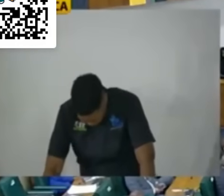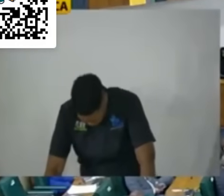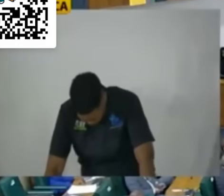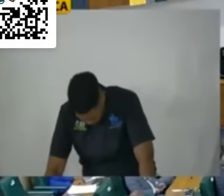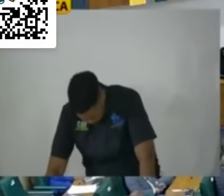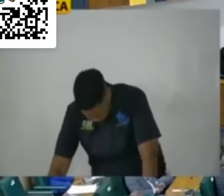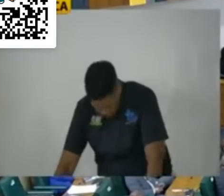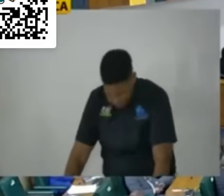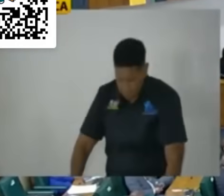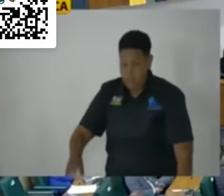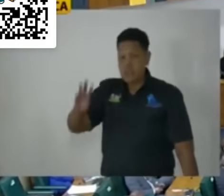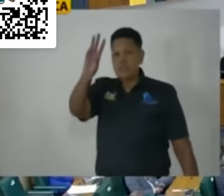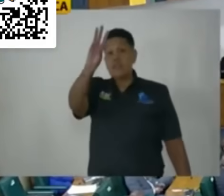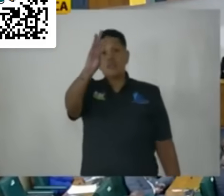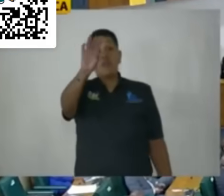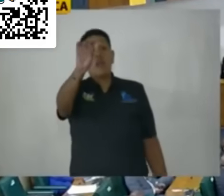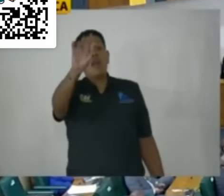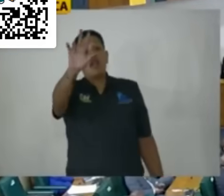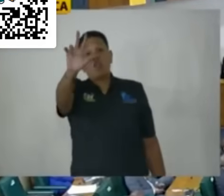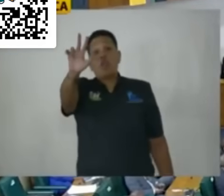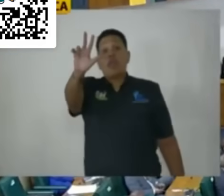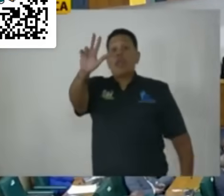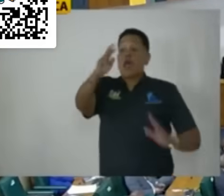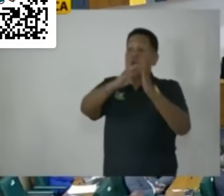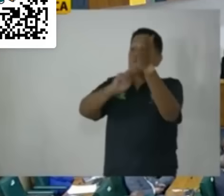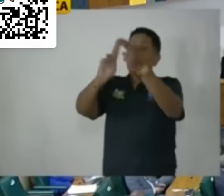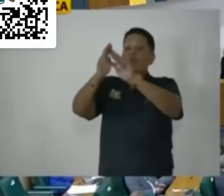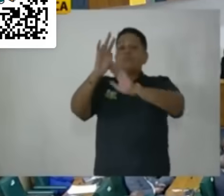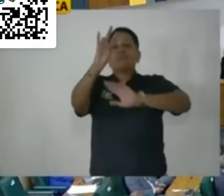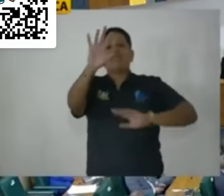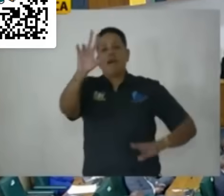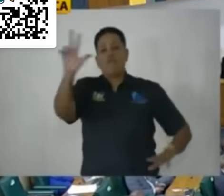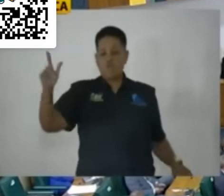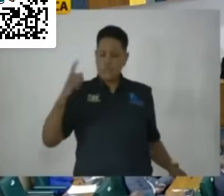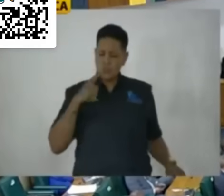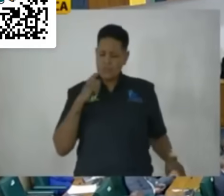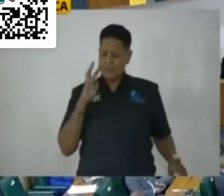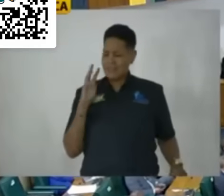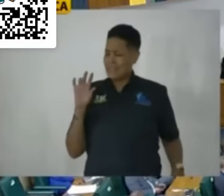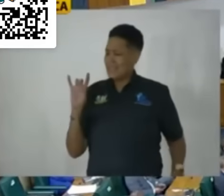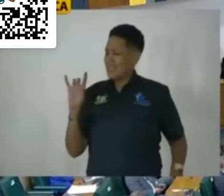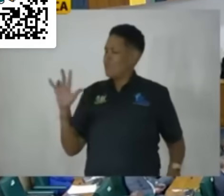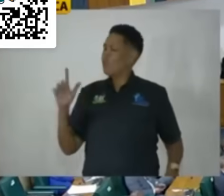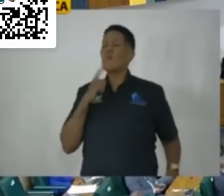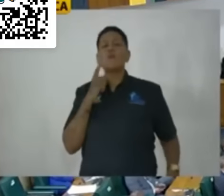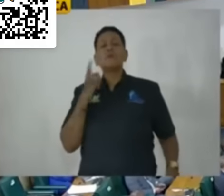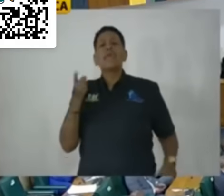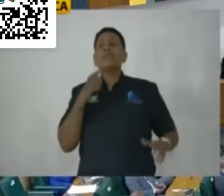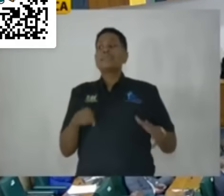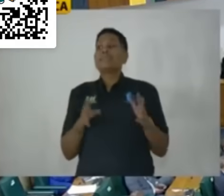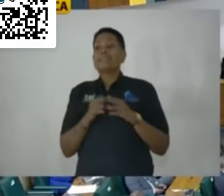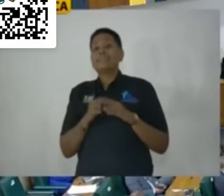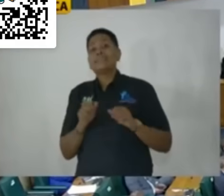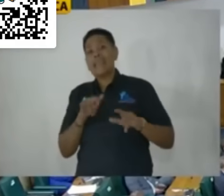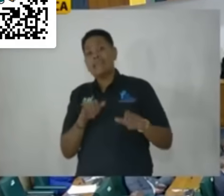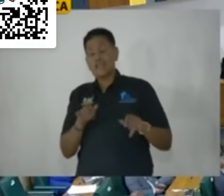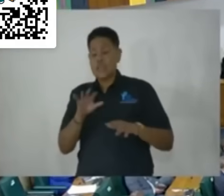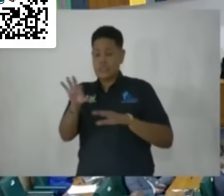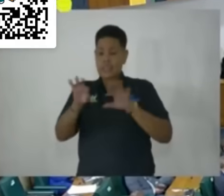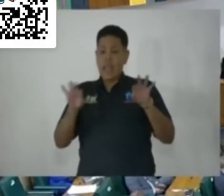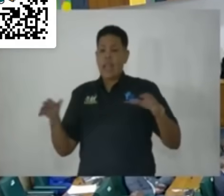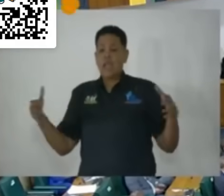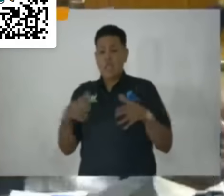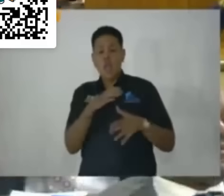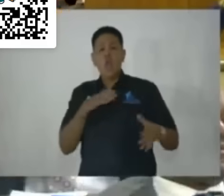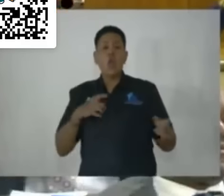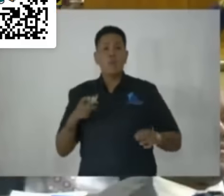68.3, as has been read, essentially says that these sessional select committees